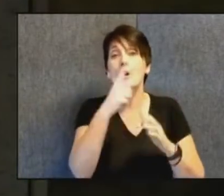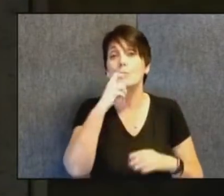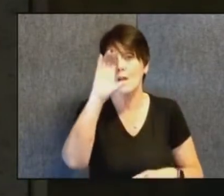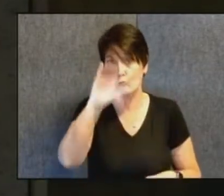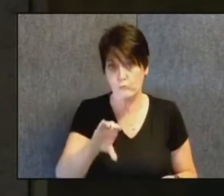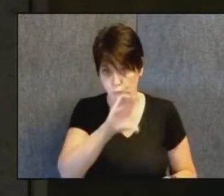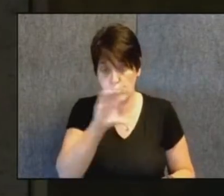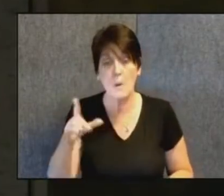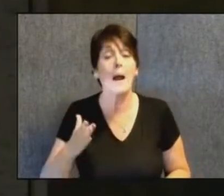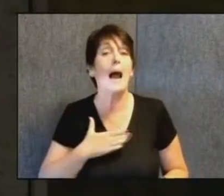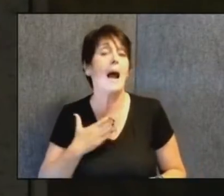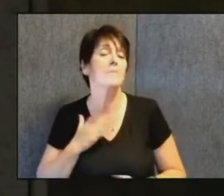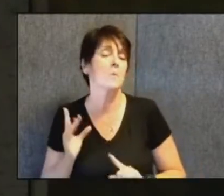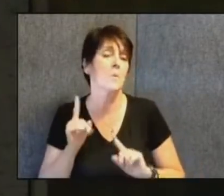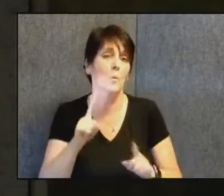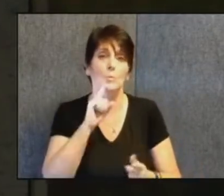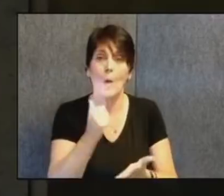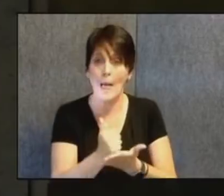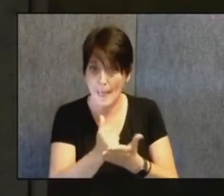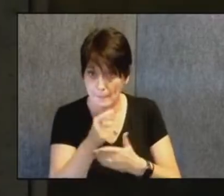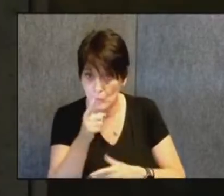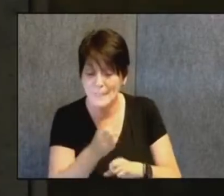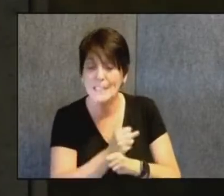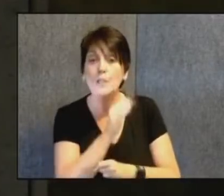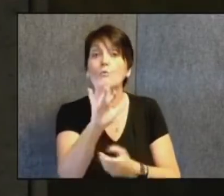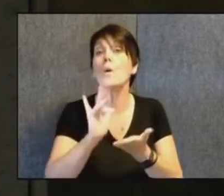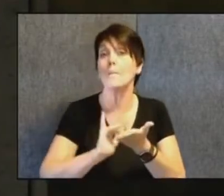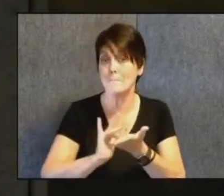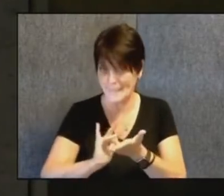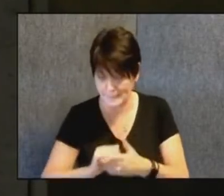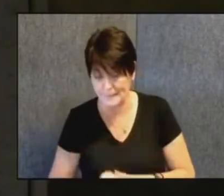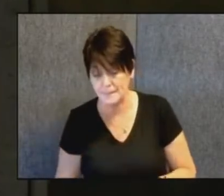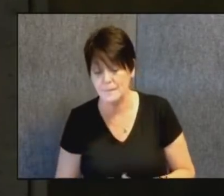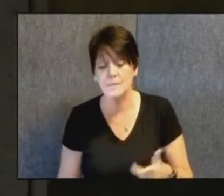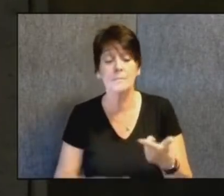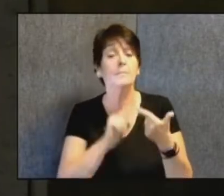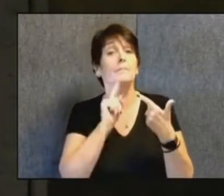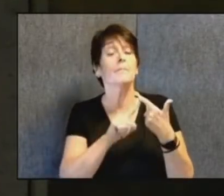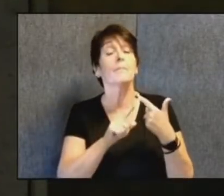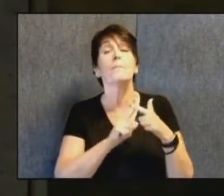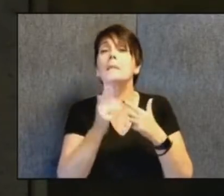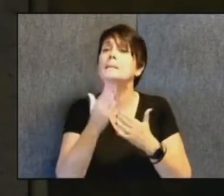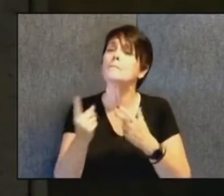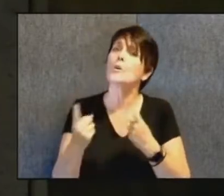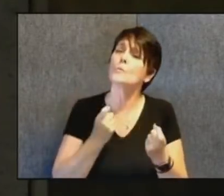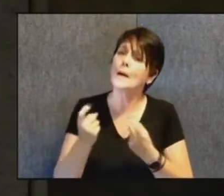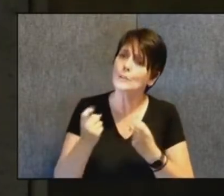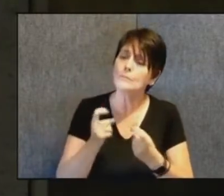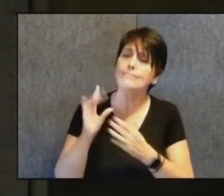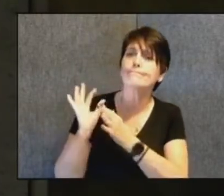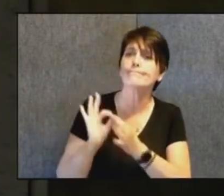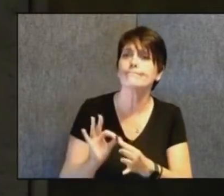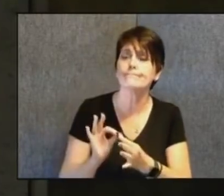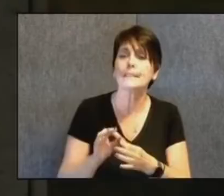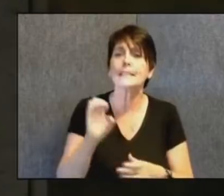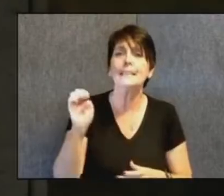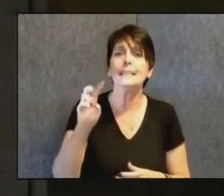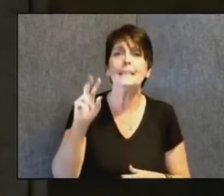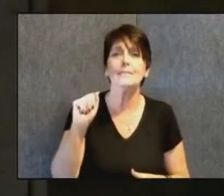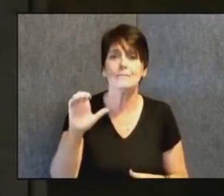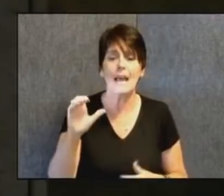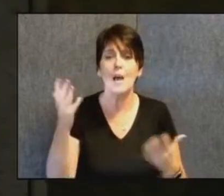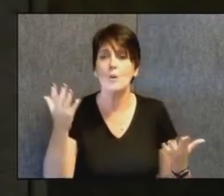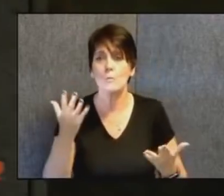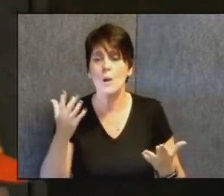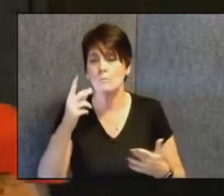They'll be happy to be able to help you out with that and get you whatever you need. And then some questions came up regarding evac. So let's go over to the